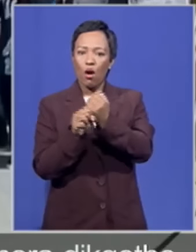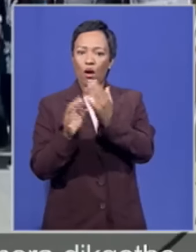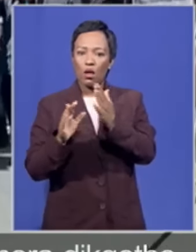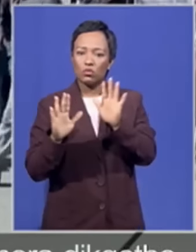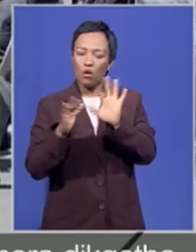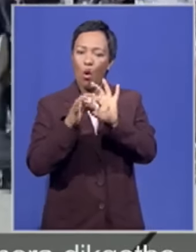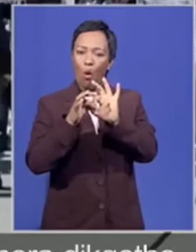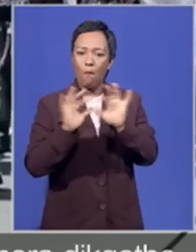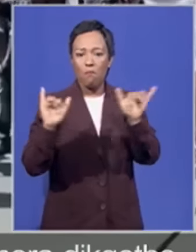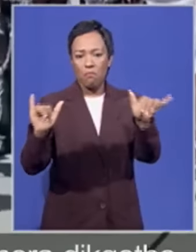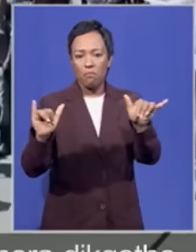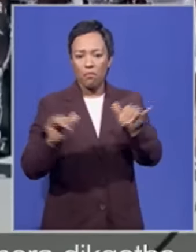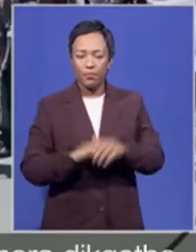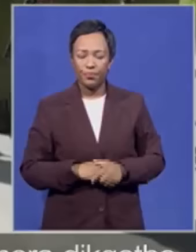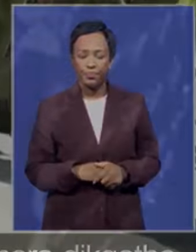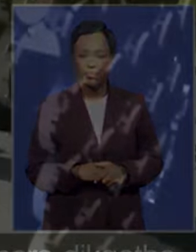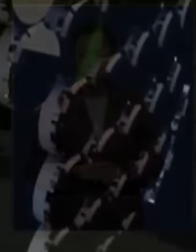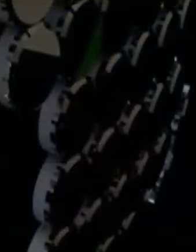malapeng.